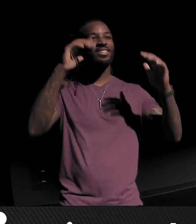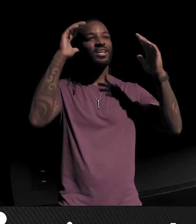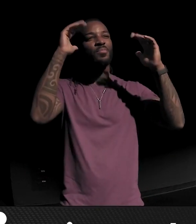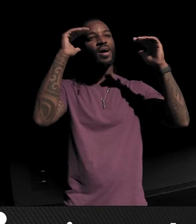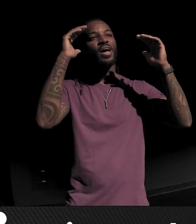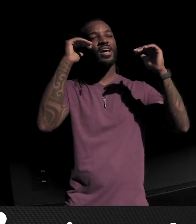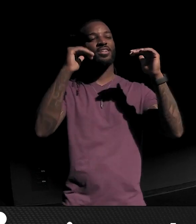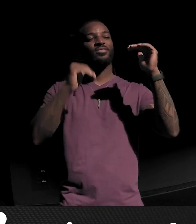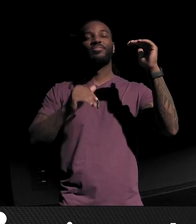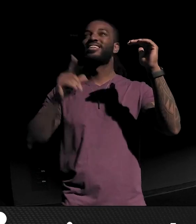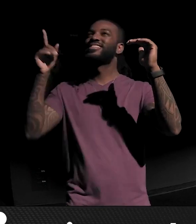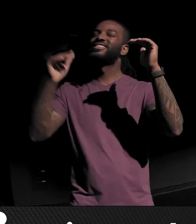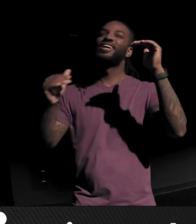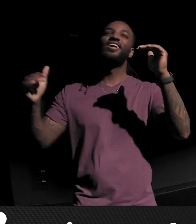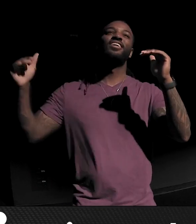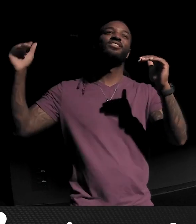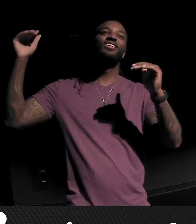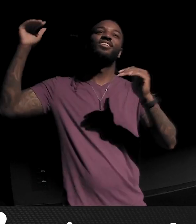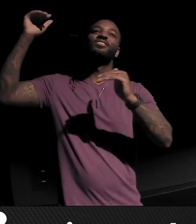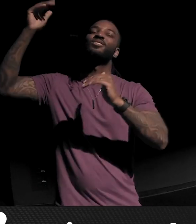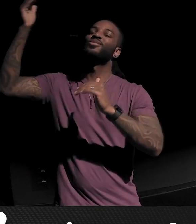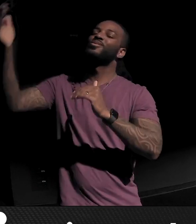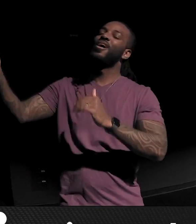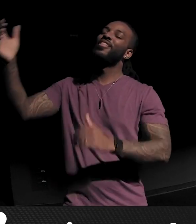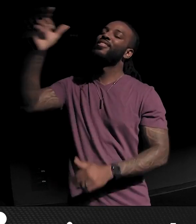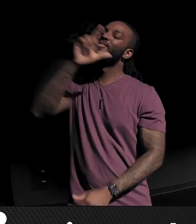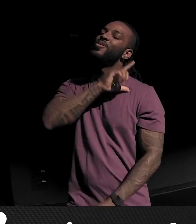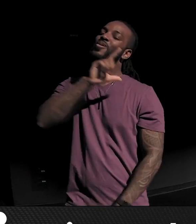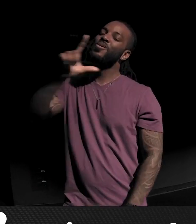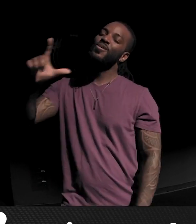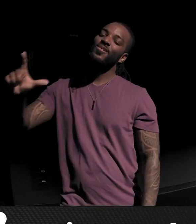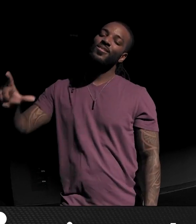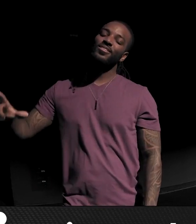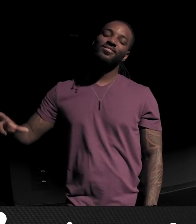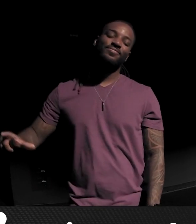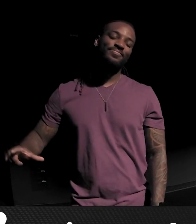Surpassing all my expectations, you are the Lord.